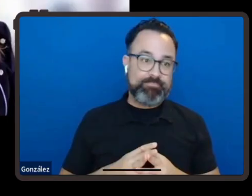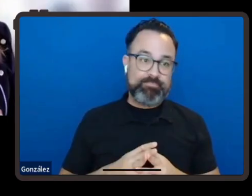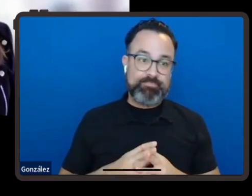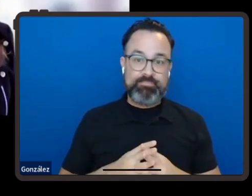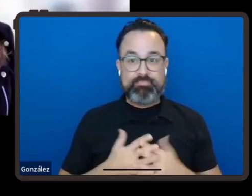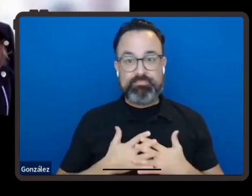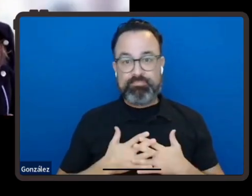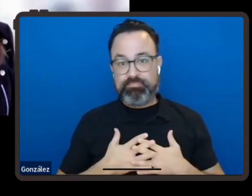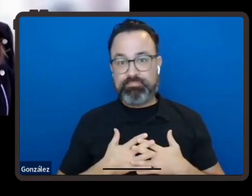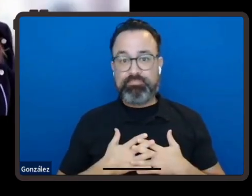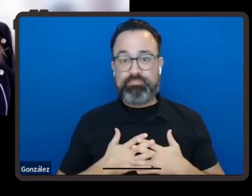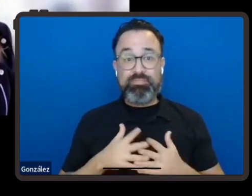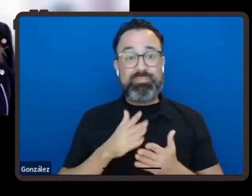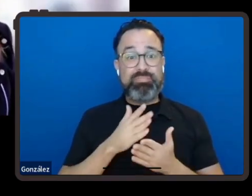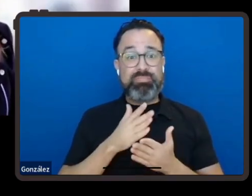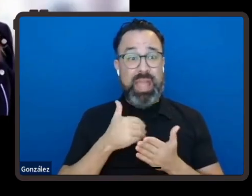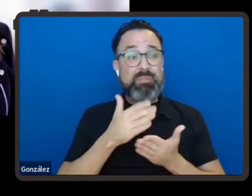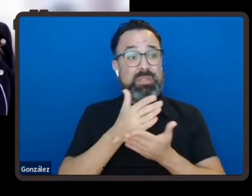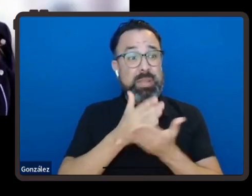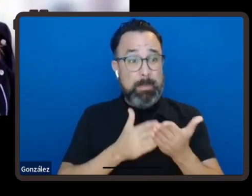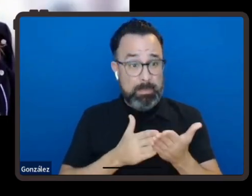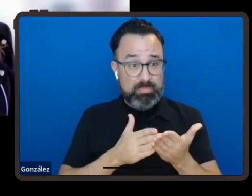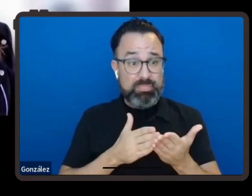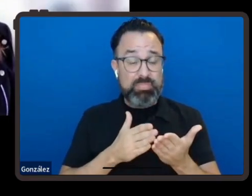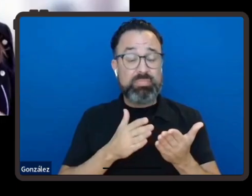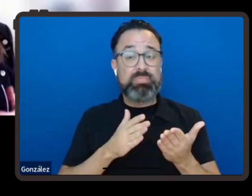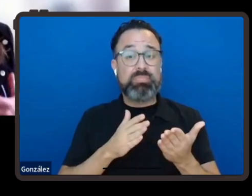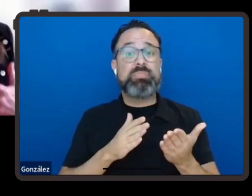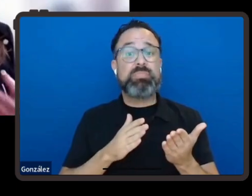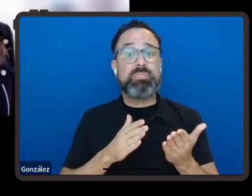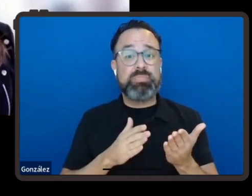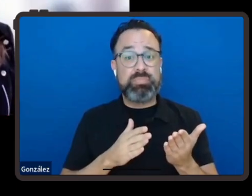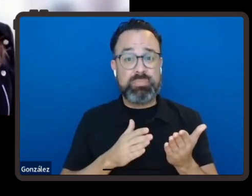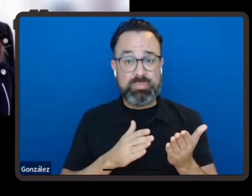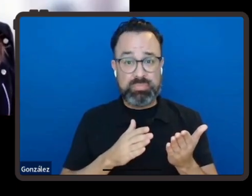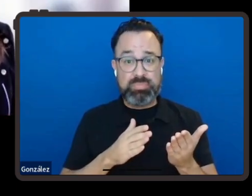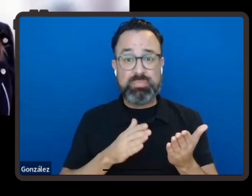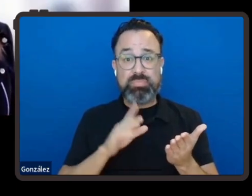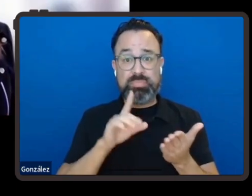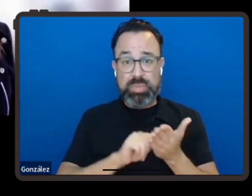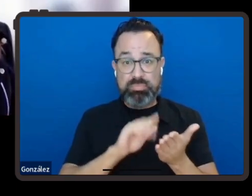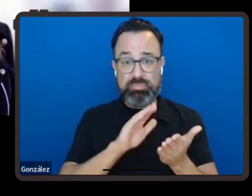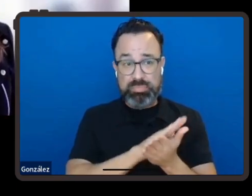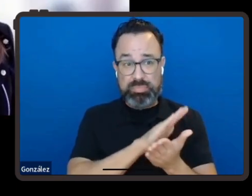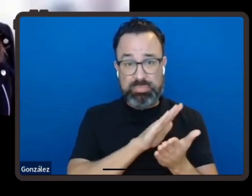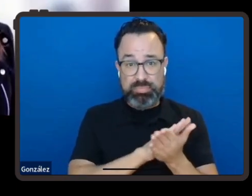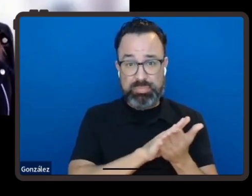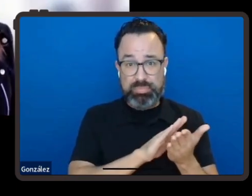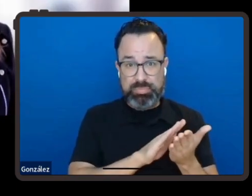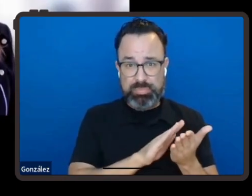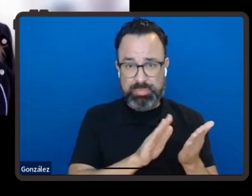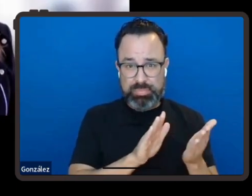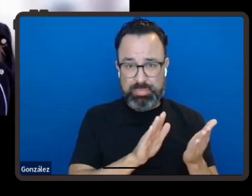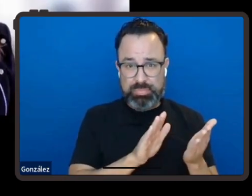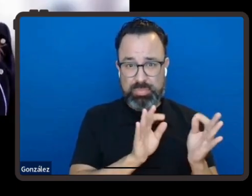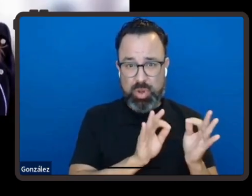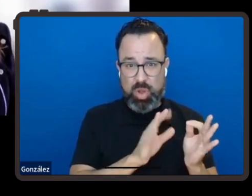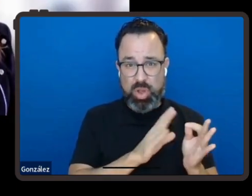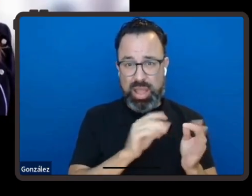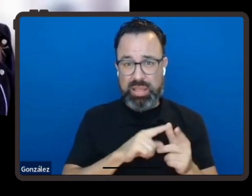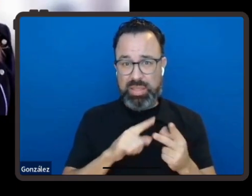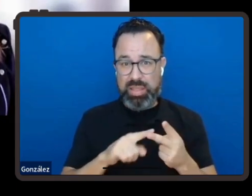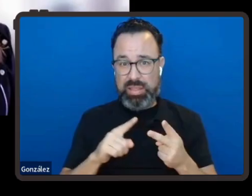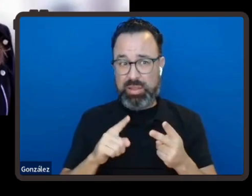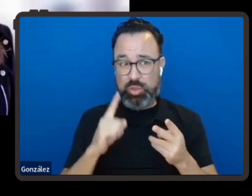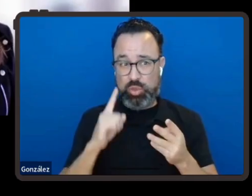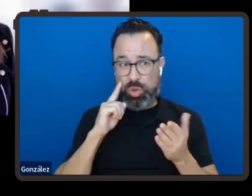there are some papers, but they're small, and there is recommendations for us as specialists, and those